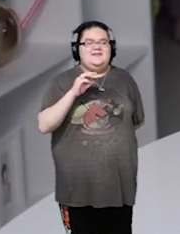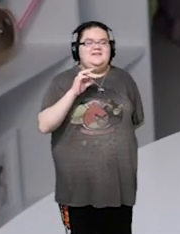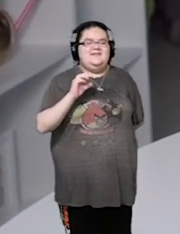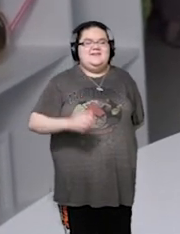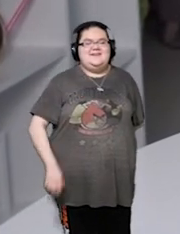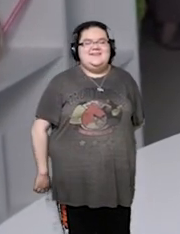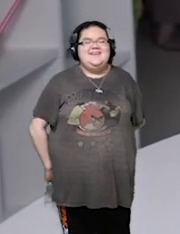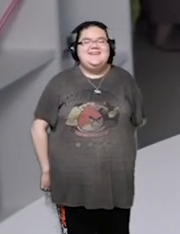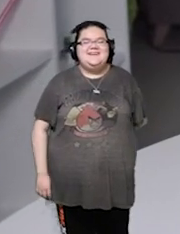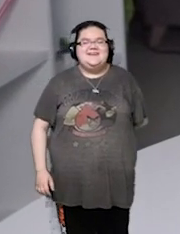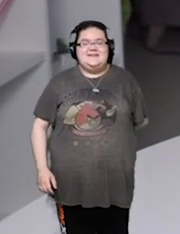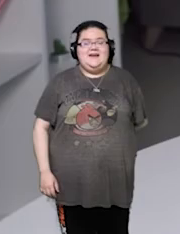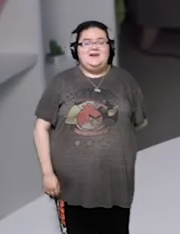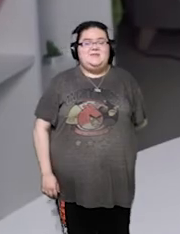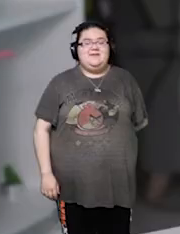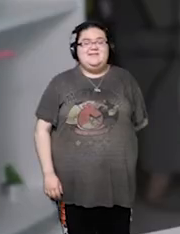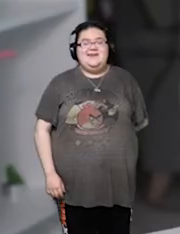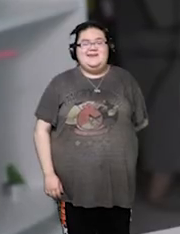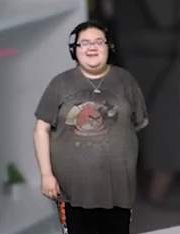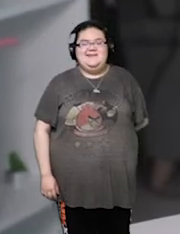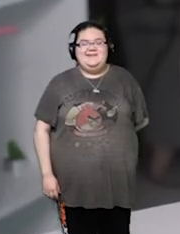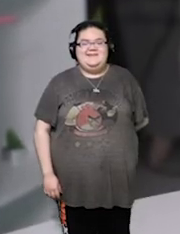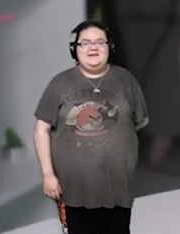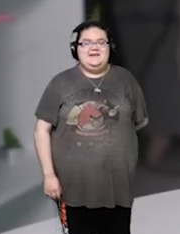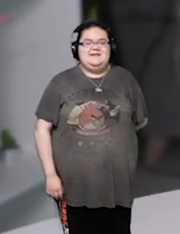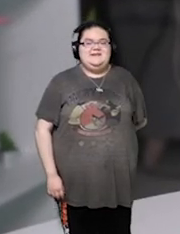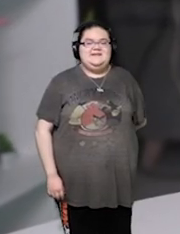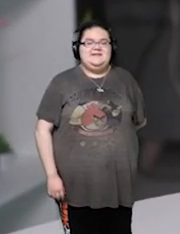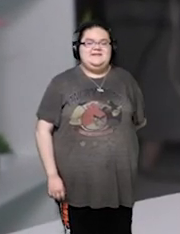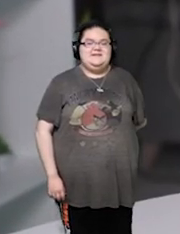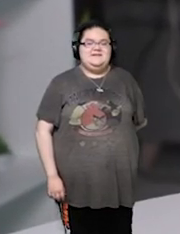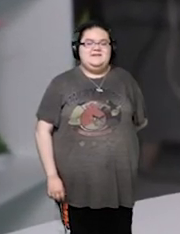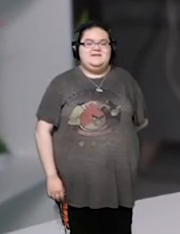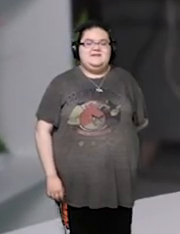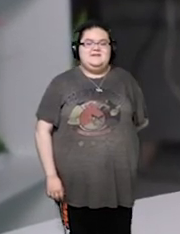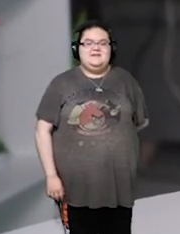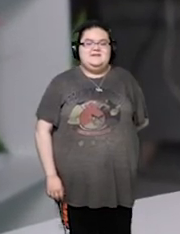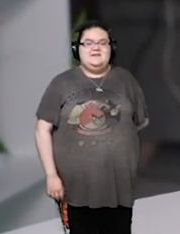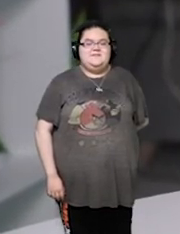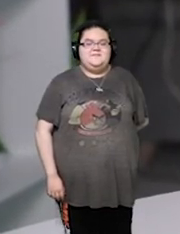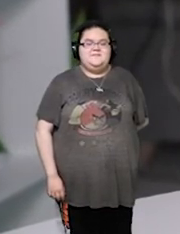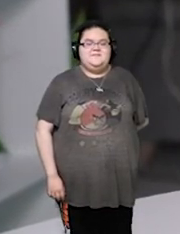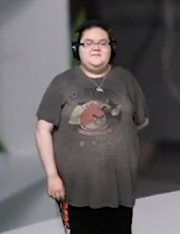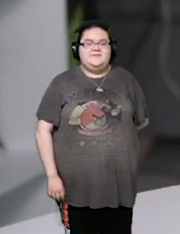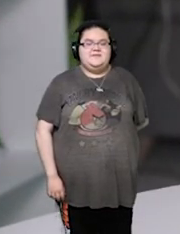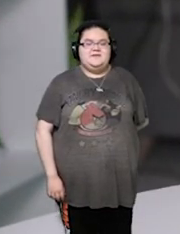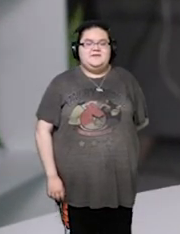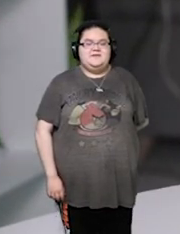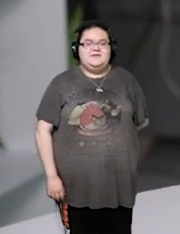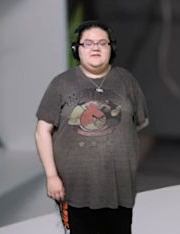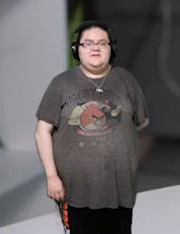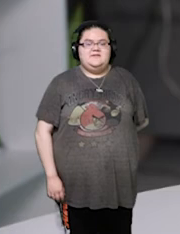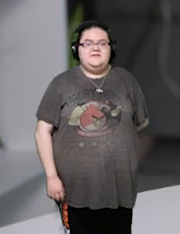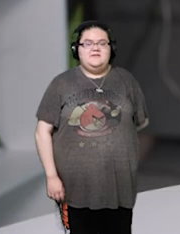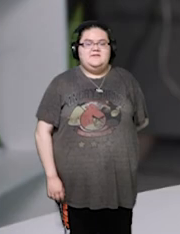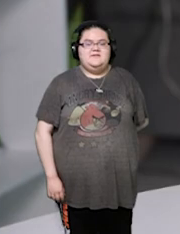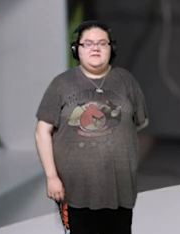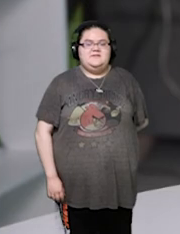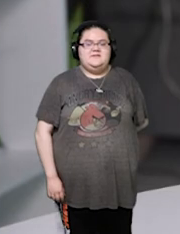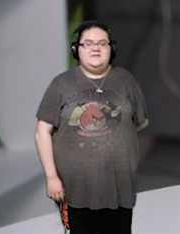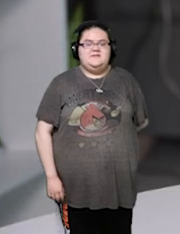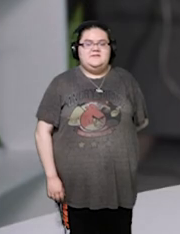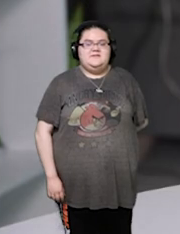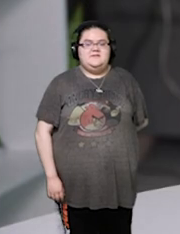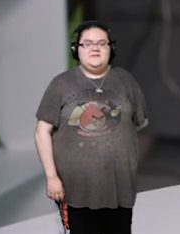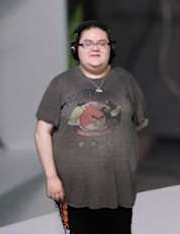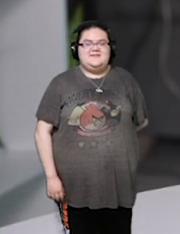Tweezers of all things, you can get expensive tweezers. Yeah, apparently. You go Amazon, mate, you go Amazon Prime, and just get whatever one delivers first. But if I do my beard, I have a beard like JJ though,